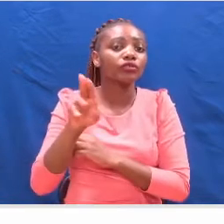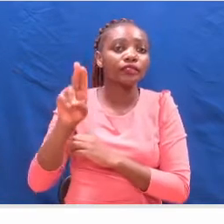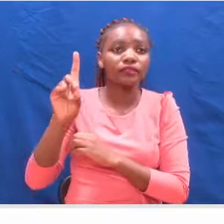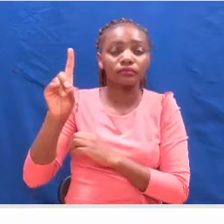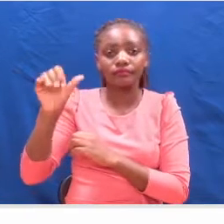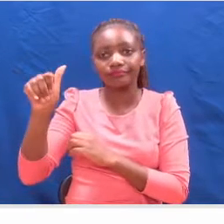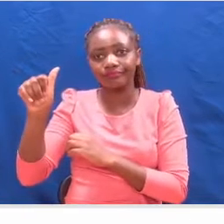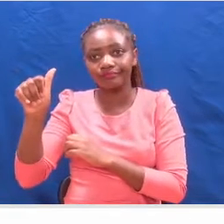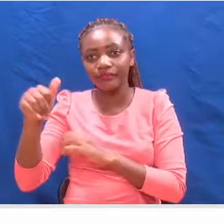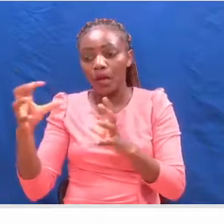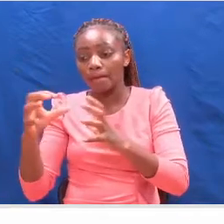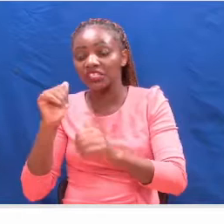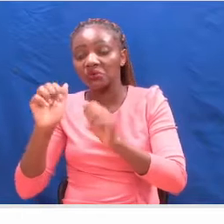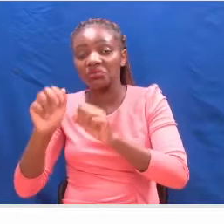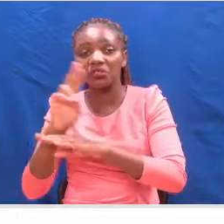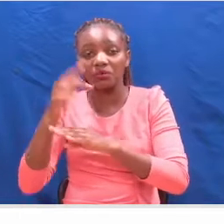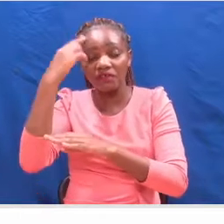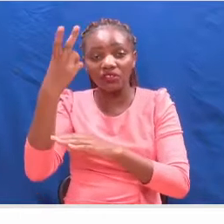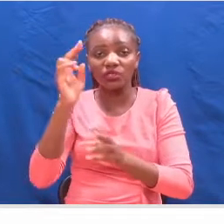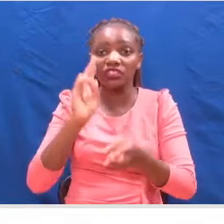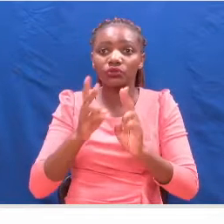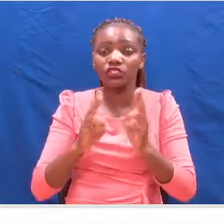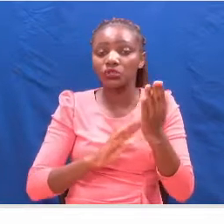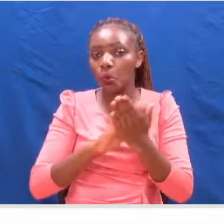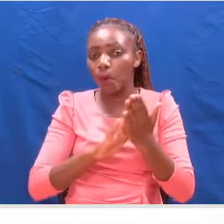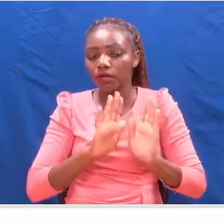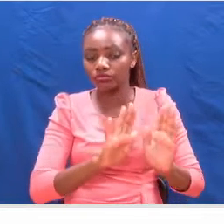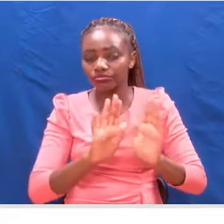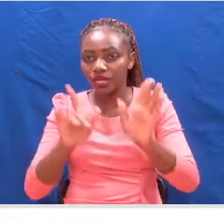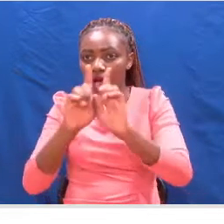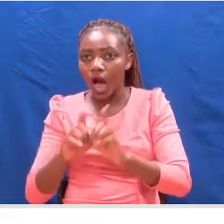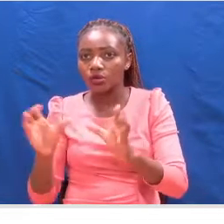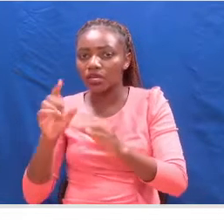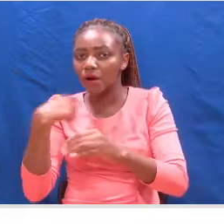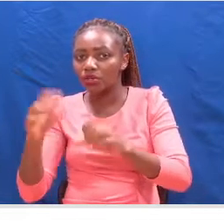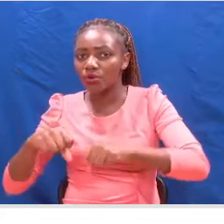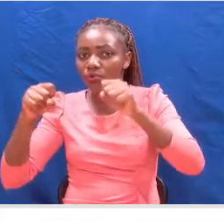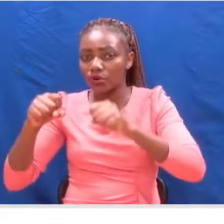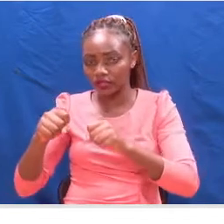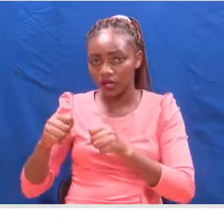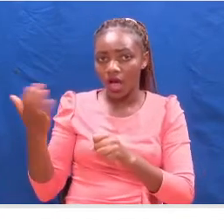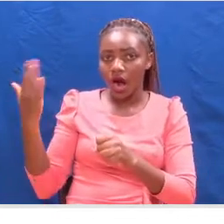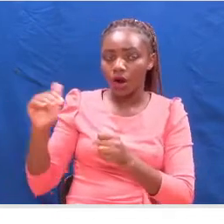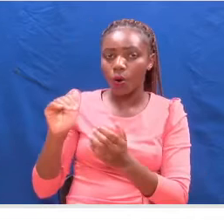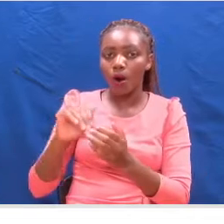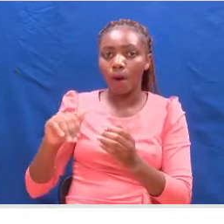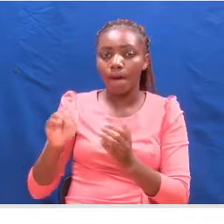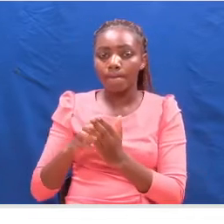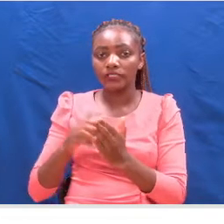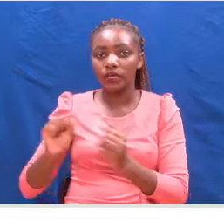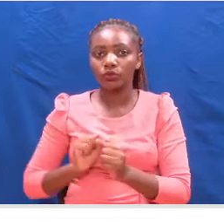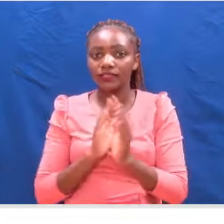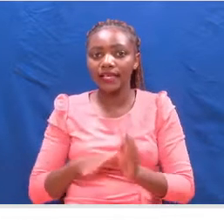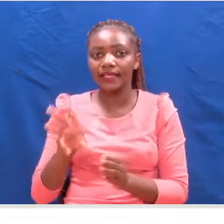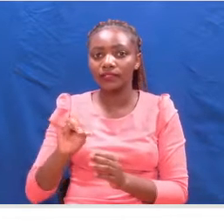Party, which he might use for his 2022 bid. The party, which is chaired by former Machakos Senator Johnston Muthama,